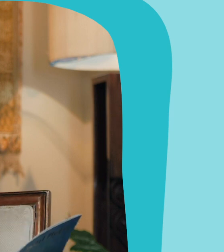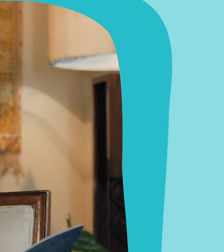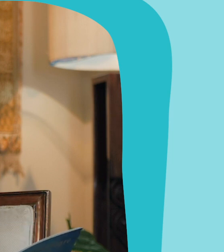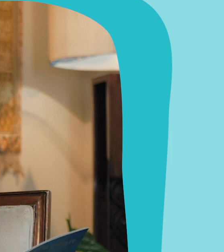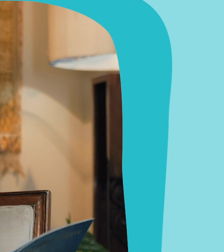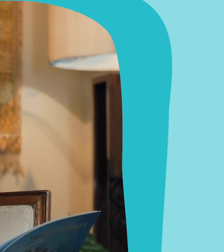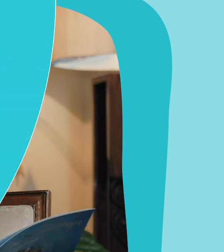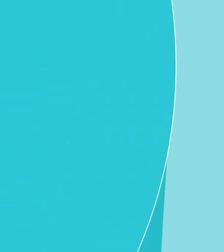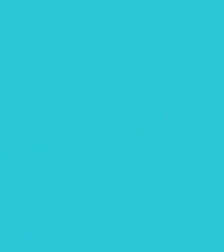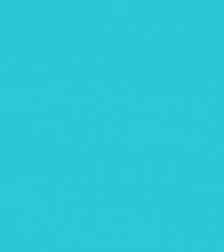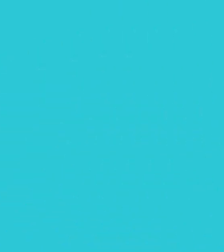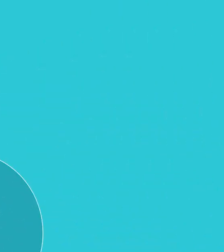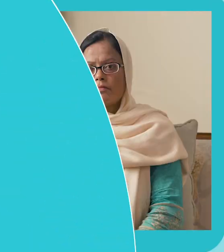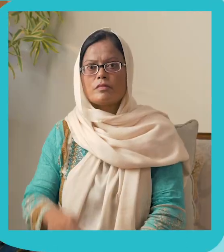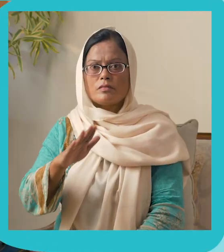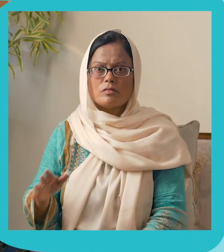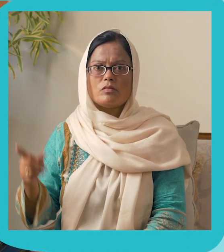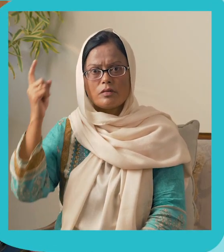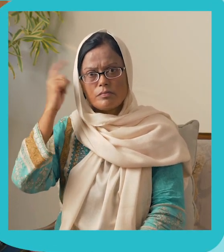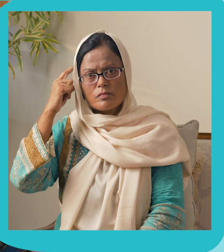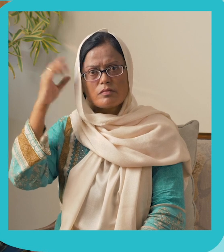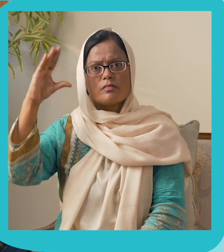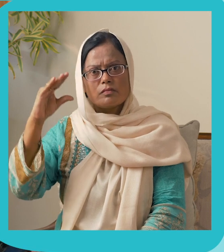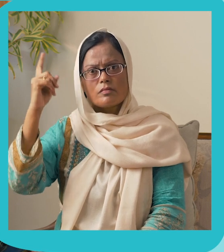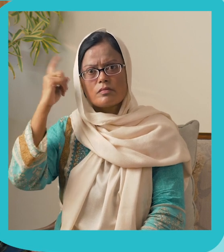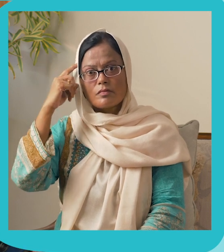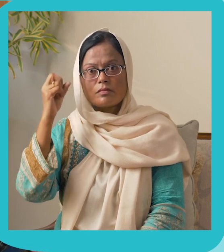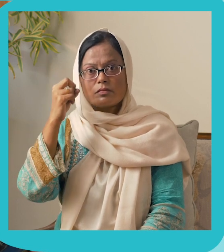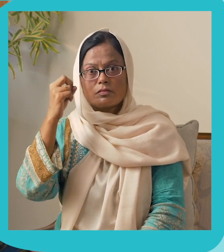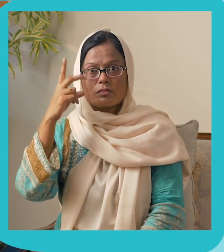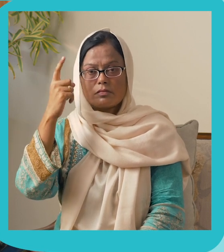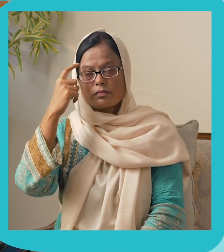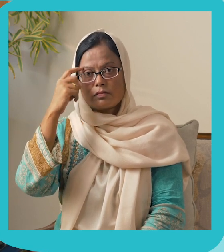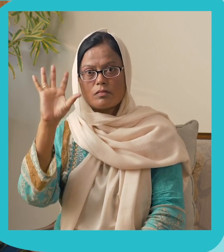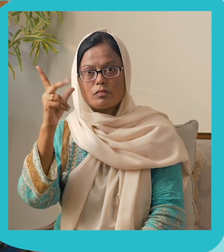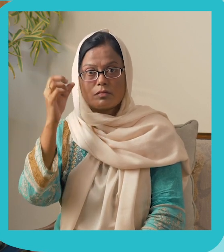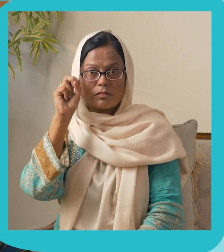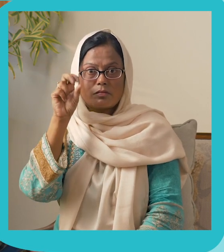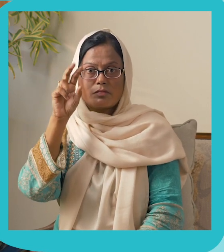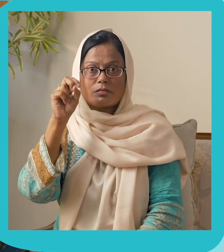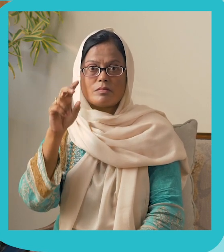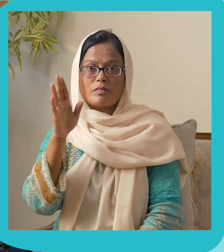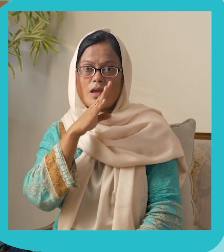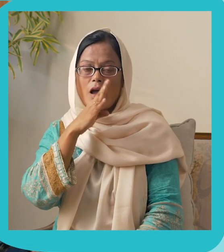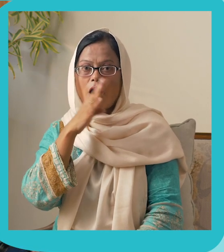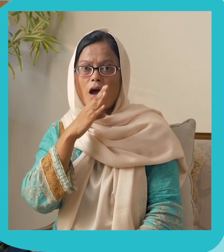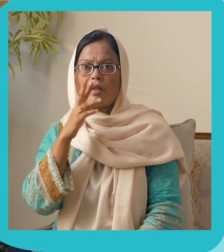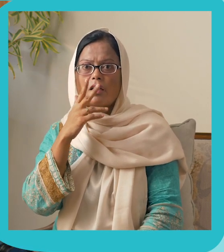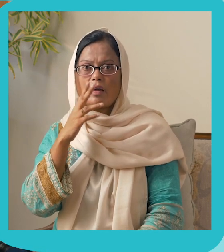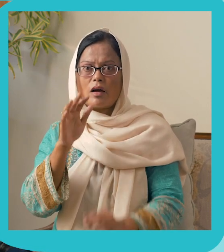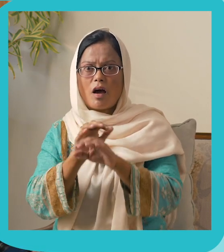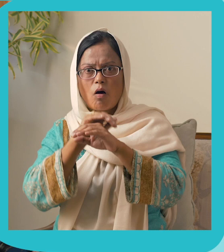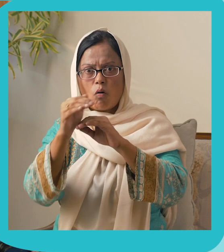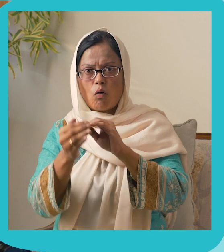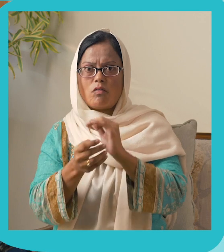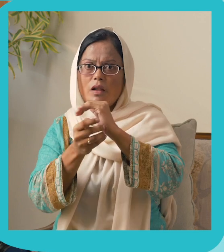And so we begin. Olive the turtle snuggled onto his favorite rock underwater. His little head,